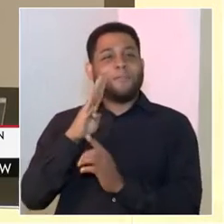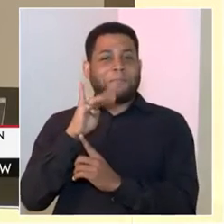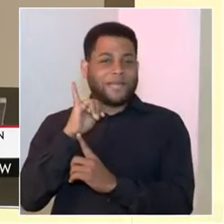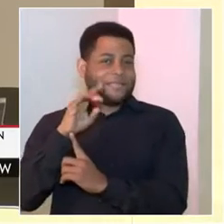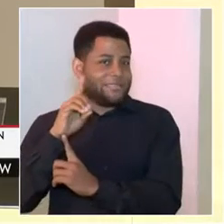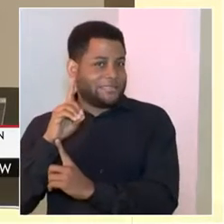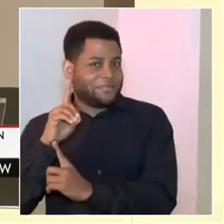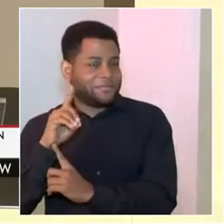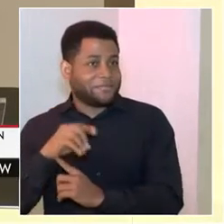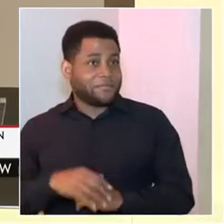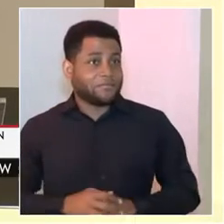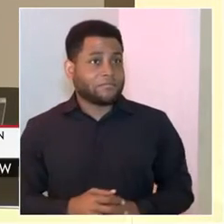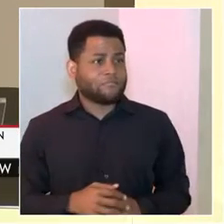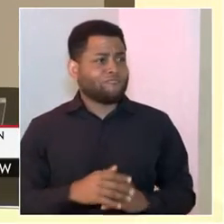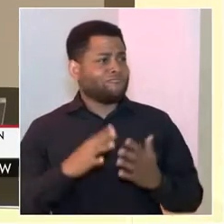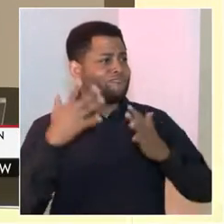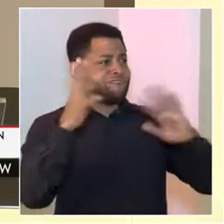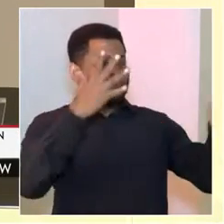applause.